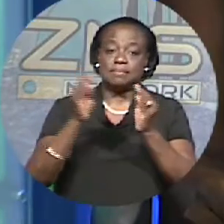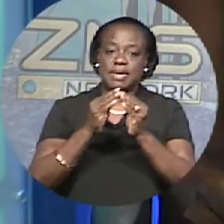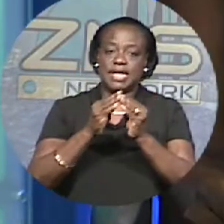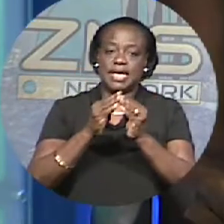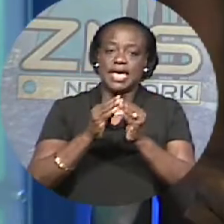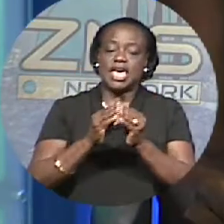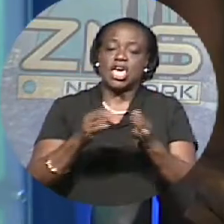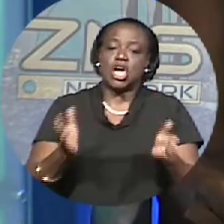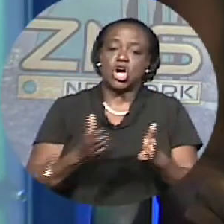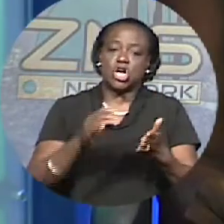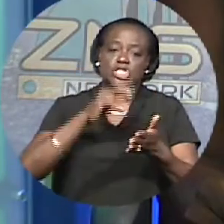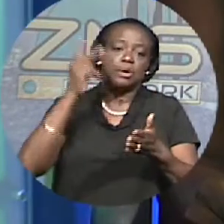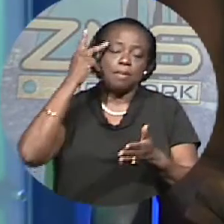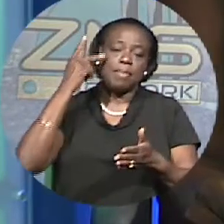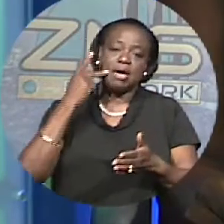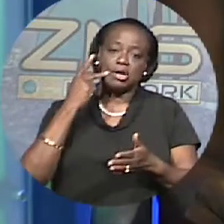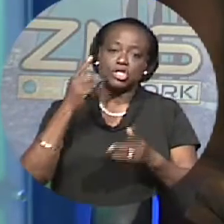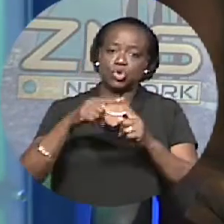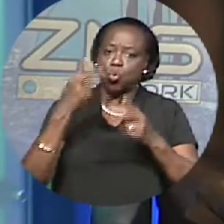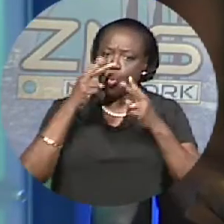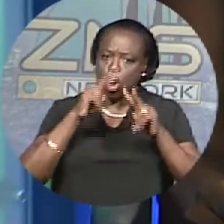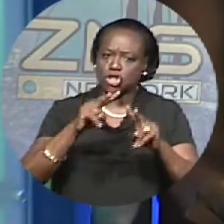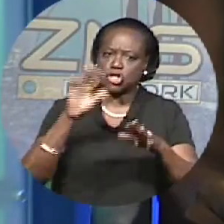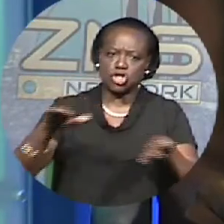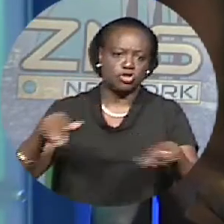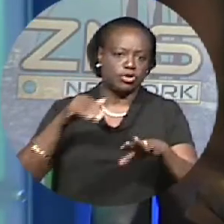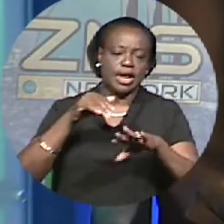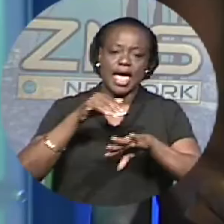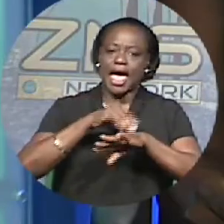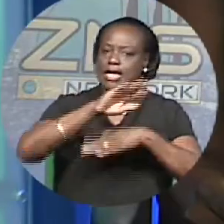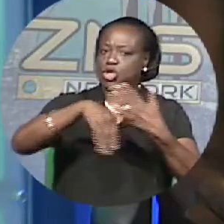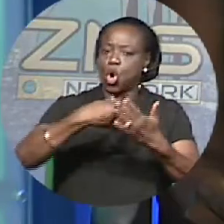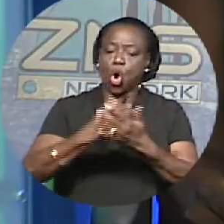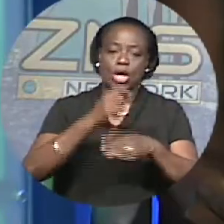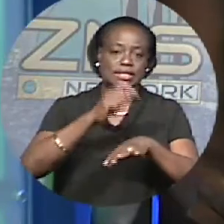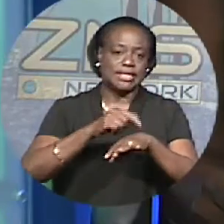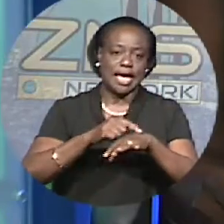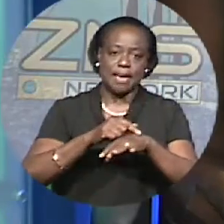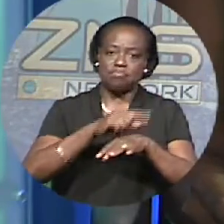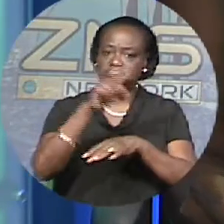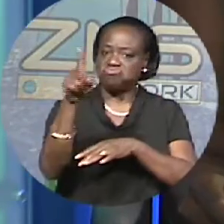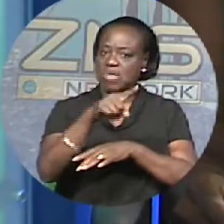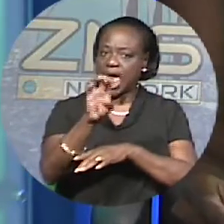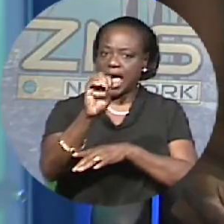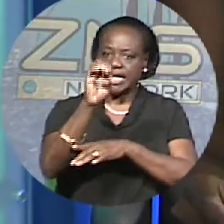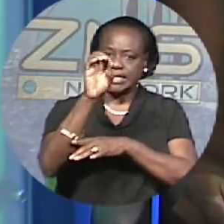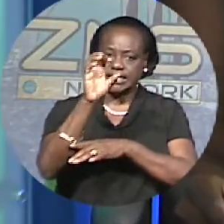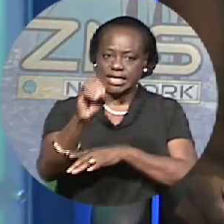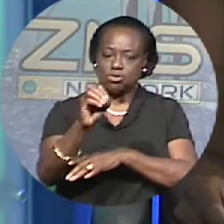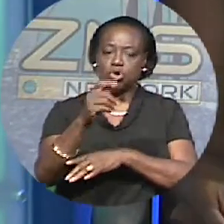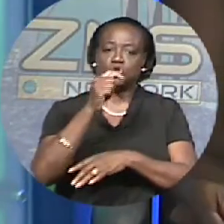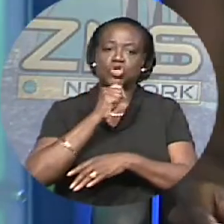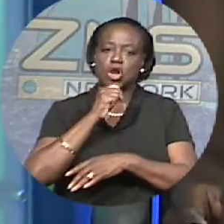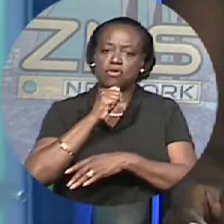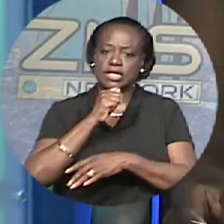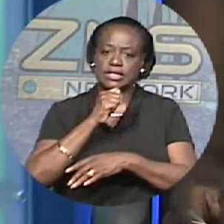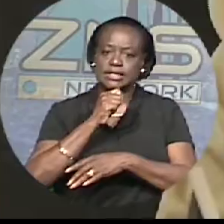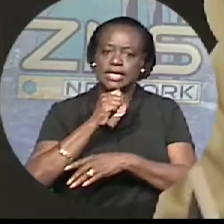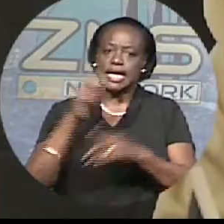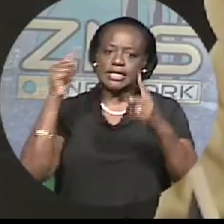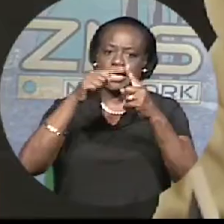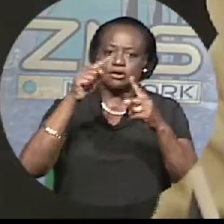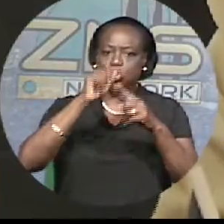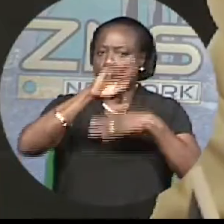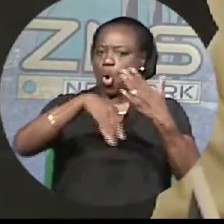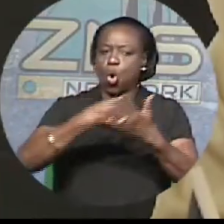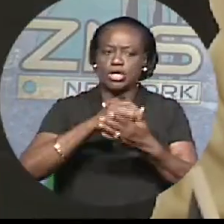to monitor their children's surroundings at all times, while a zero-tolerance approach is being targeted to all students. Parents, we will